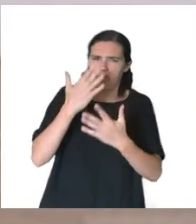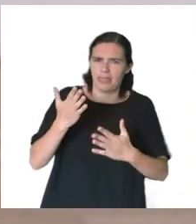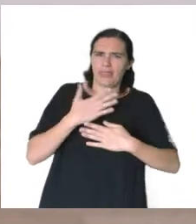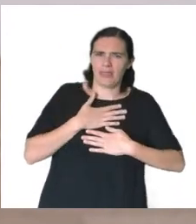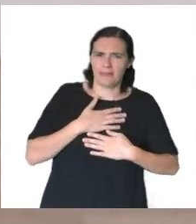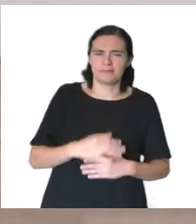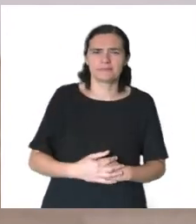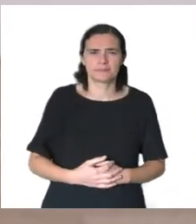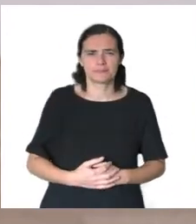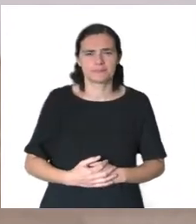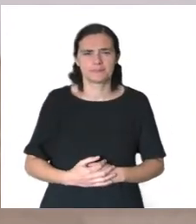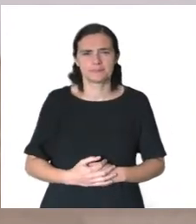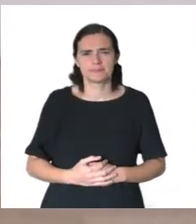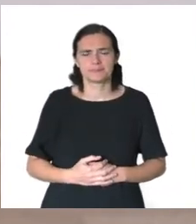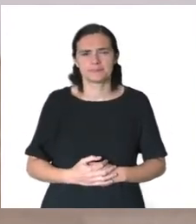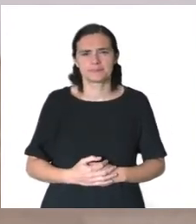confused.